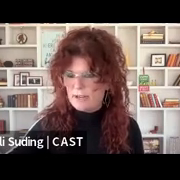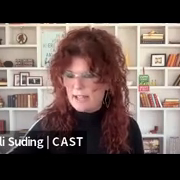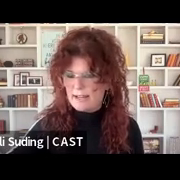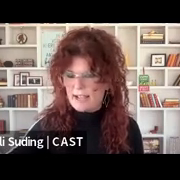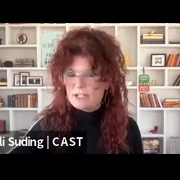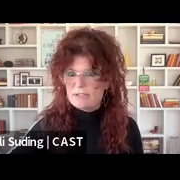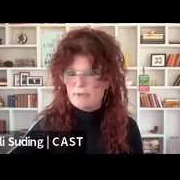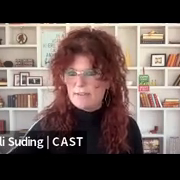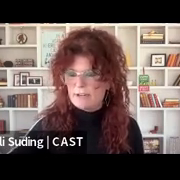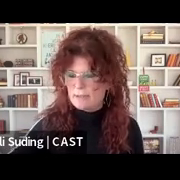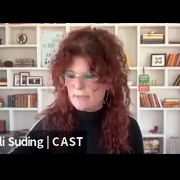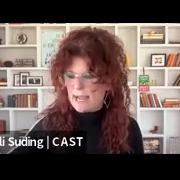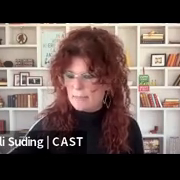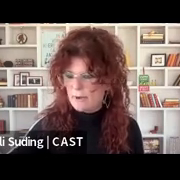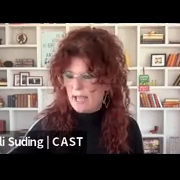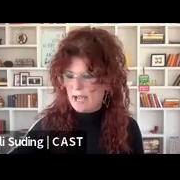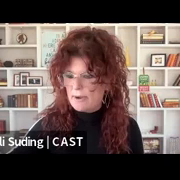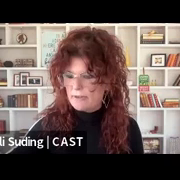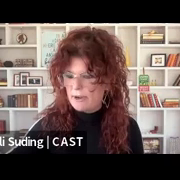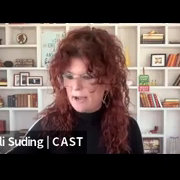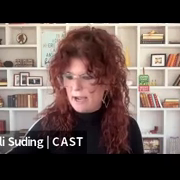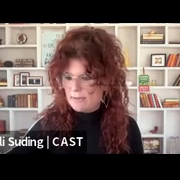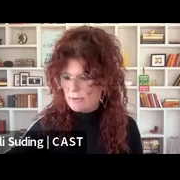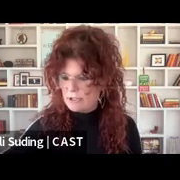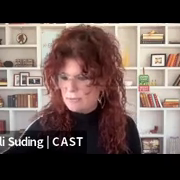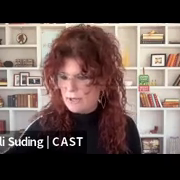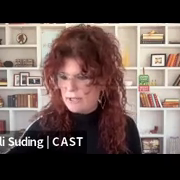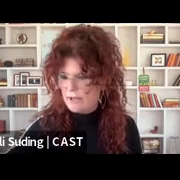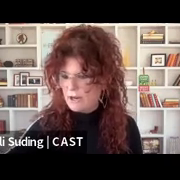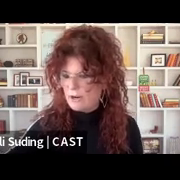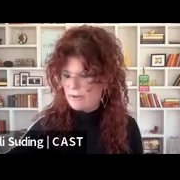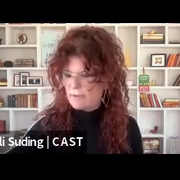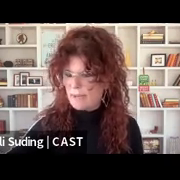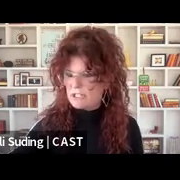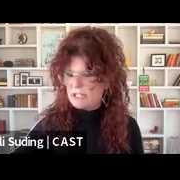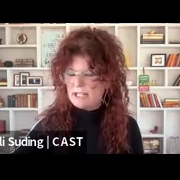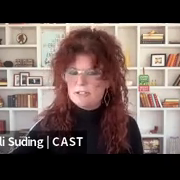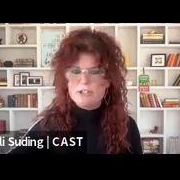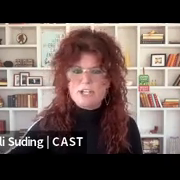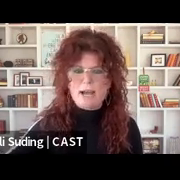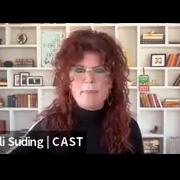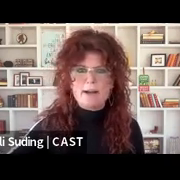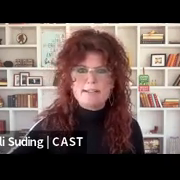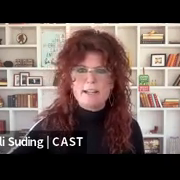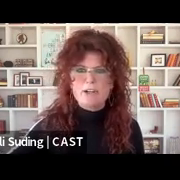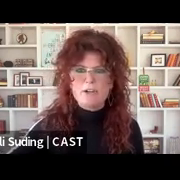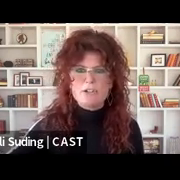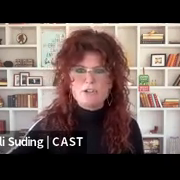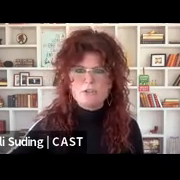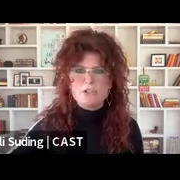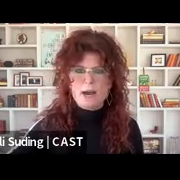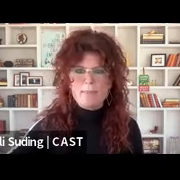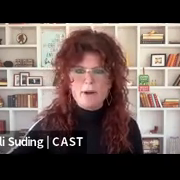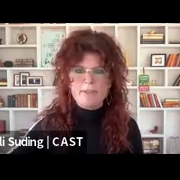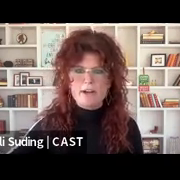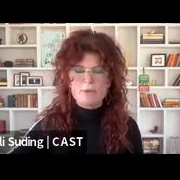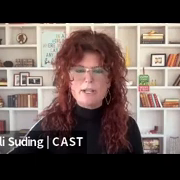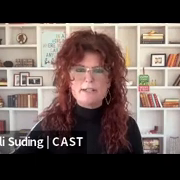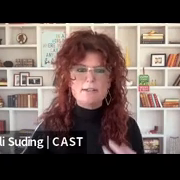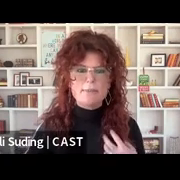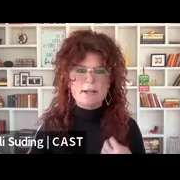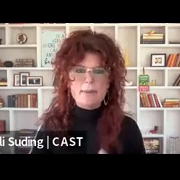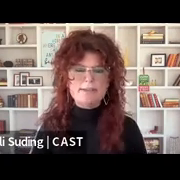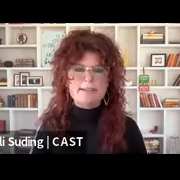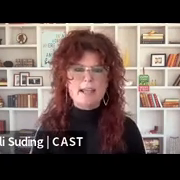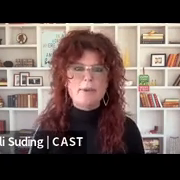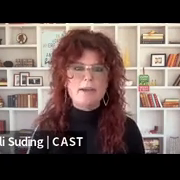her picture, and now she's forever going to be an Apple. However, I'm going to put her information into the chat box, and I encourage you to hop on there and read